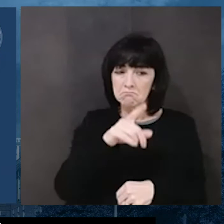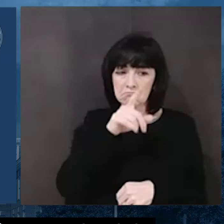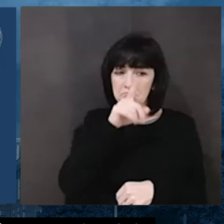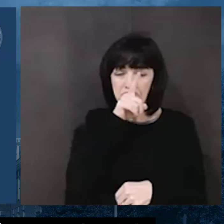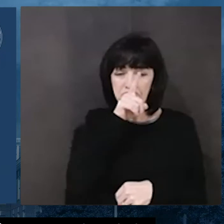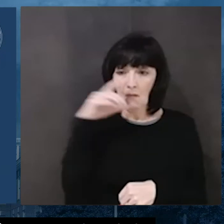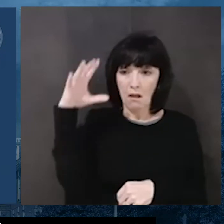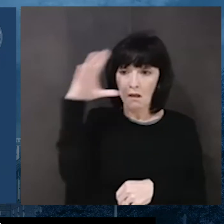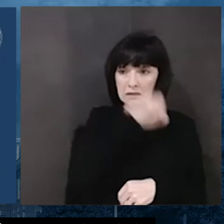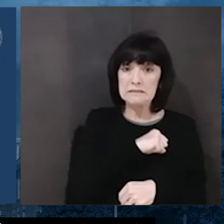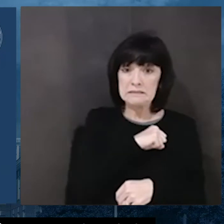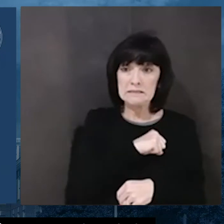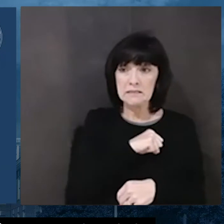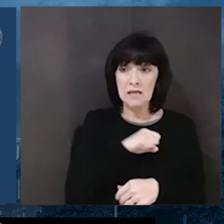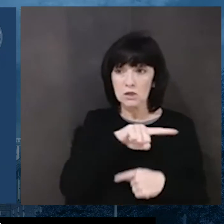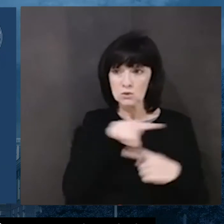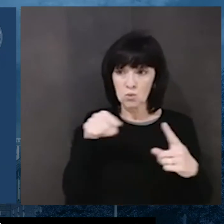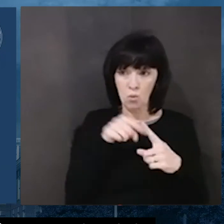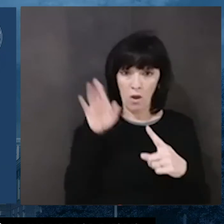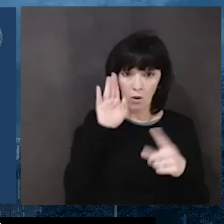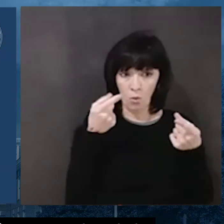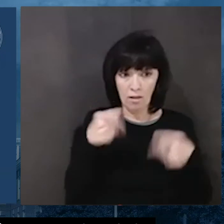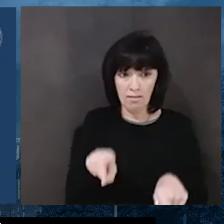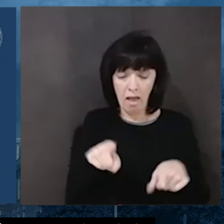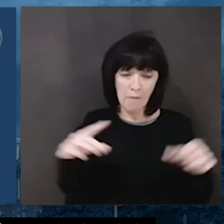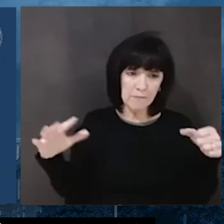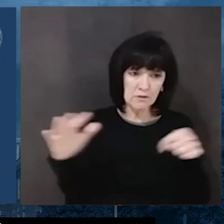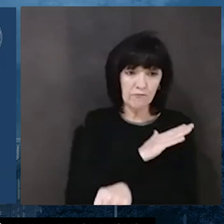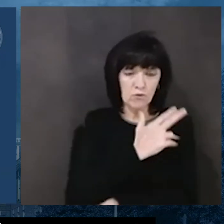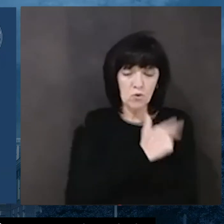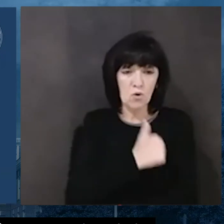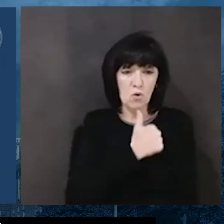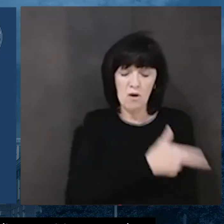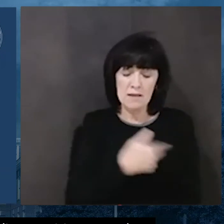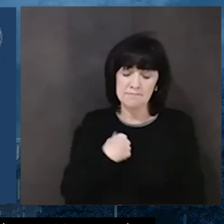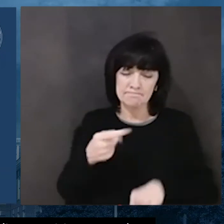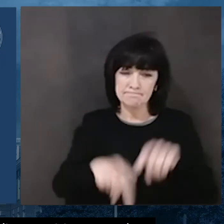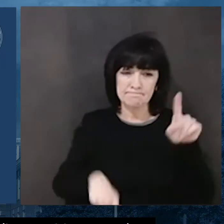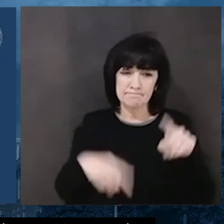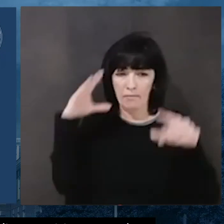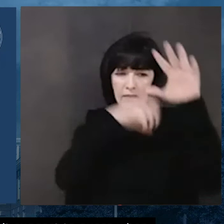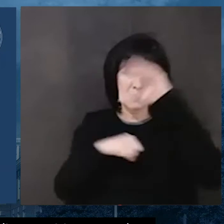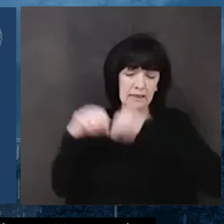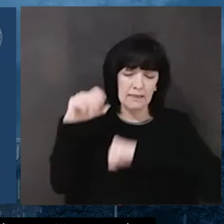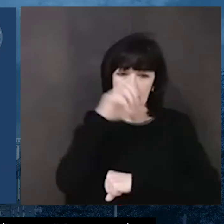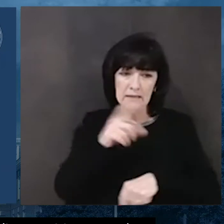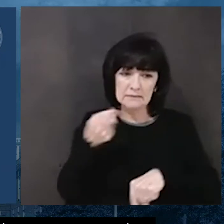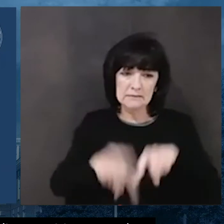guess at when that day might come.